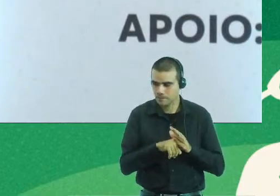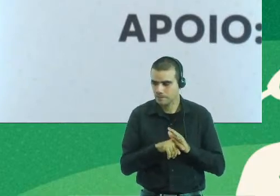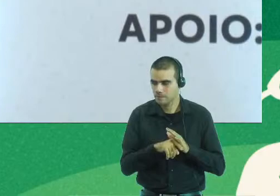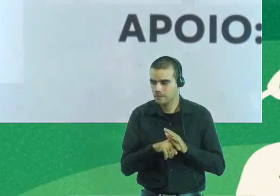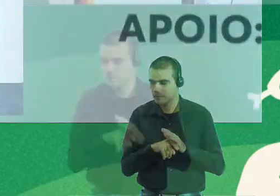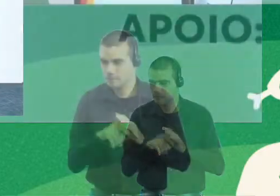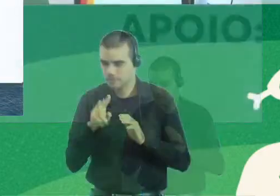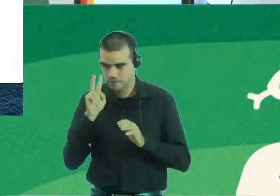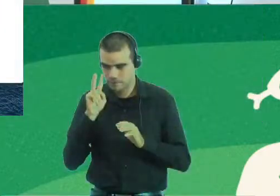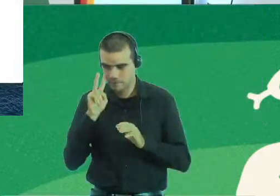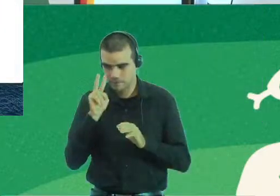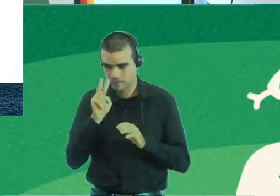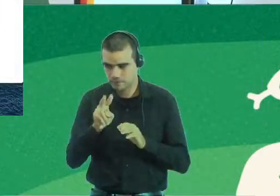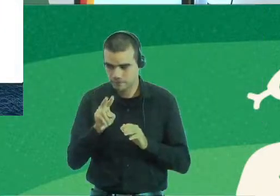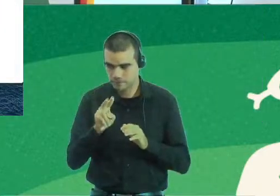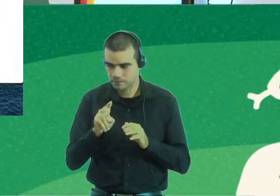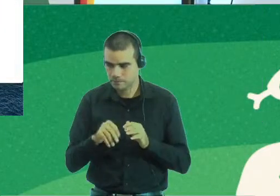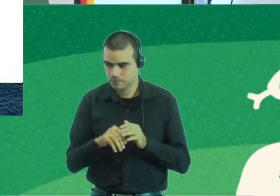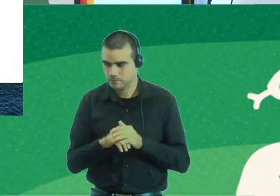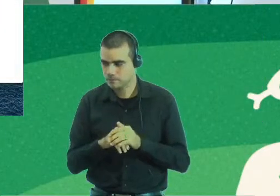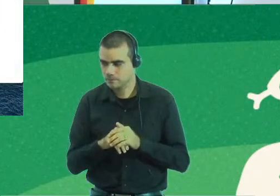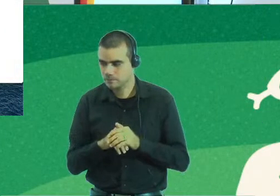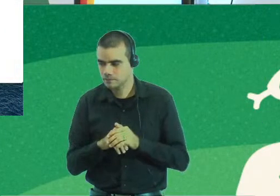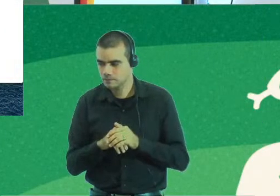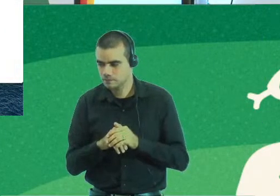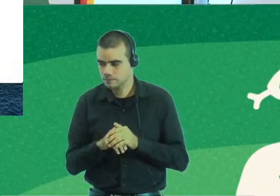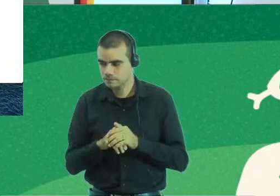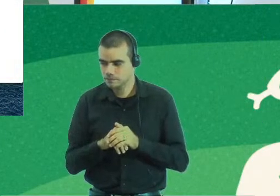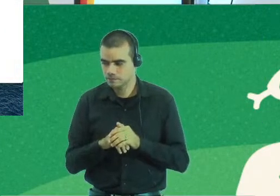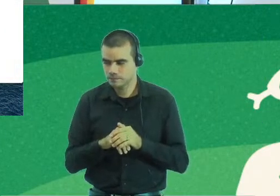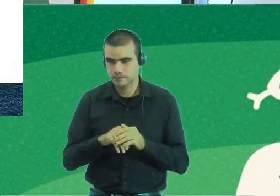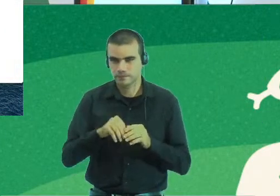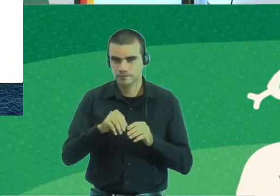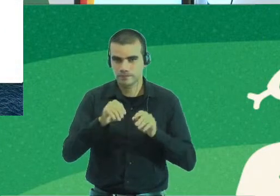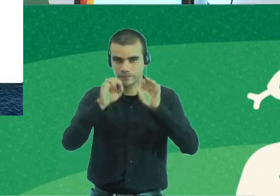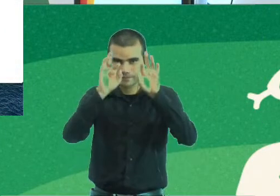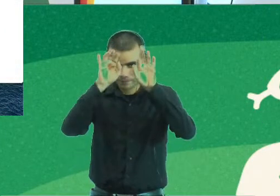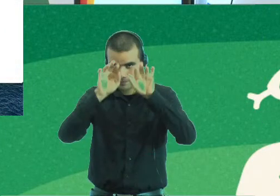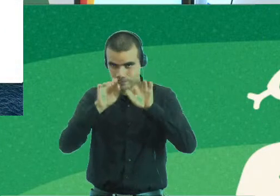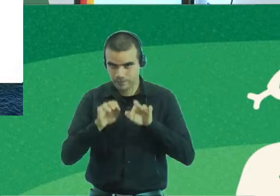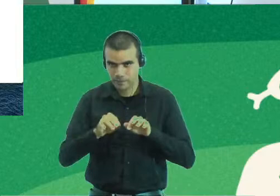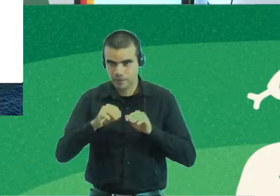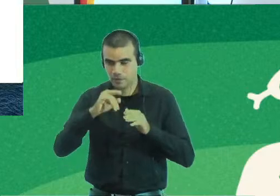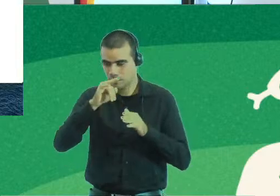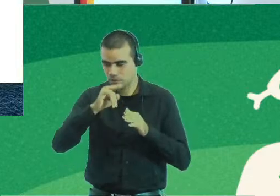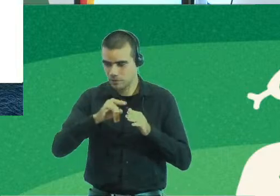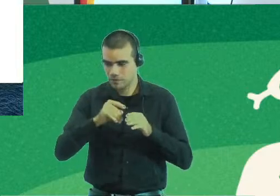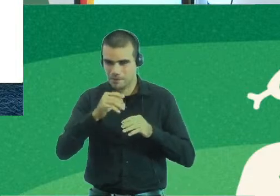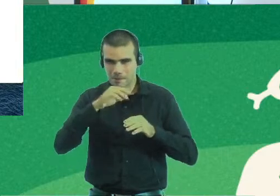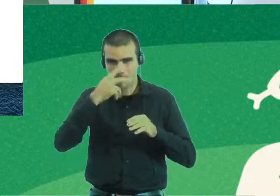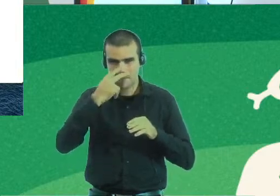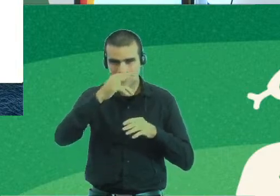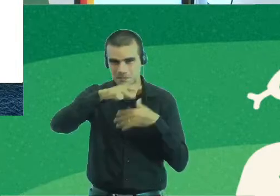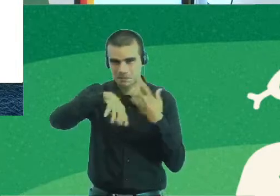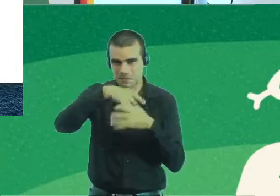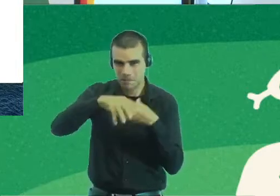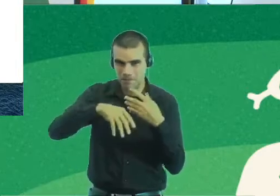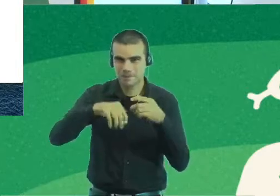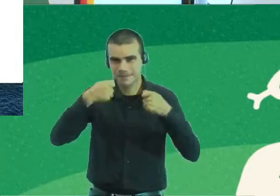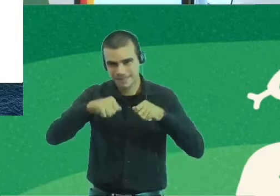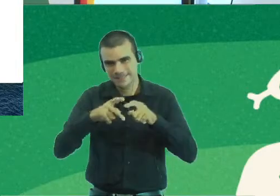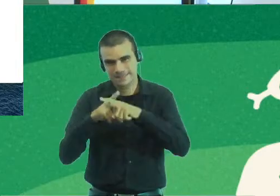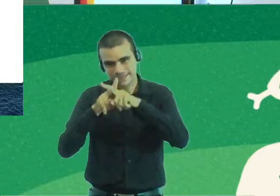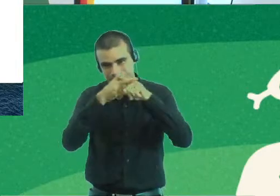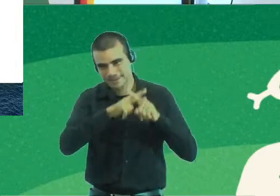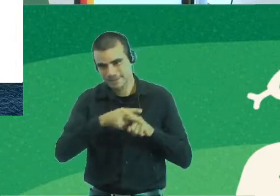I mean their documentation page is a little janky. I think someone needs to fix it, but you can see here it has